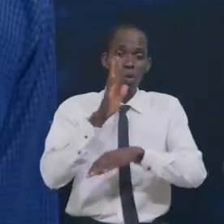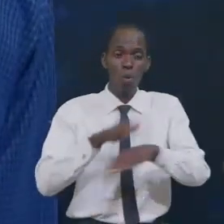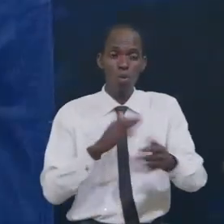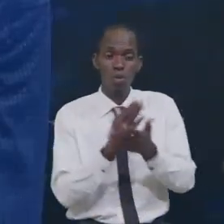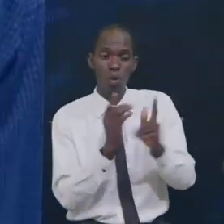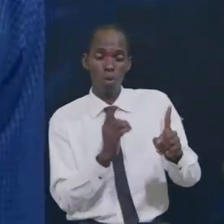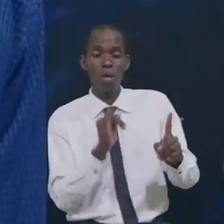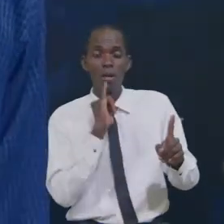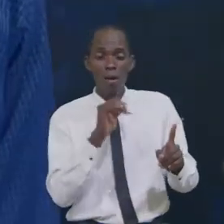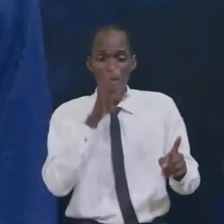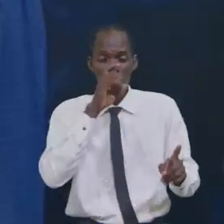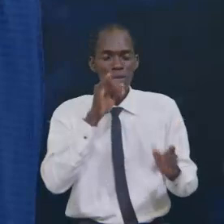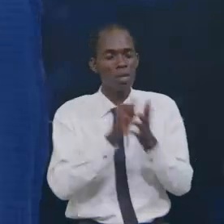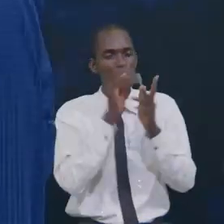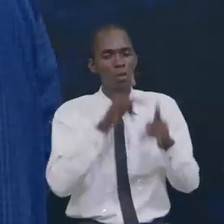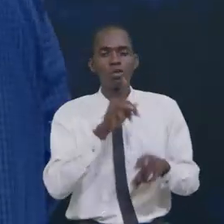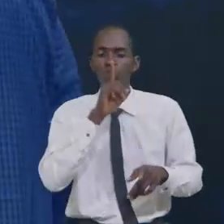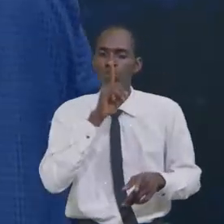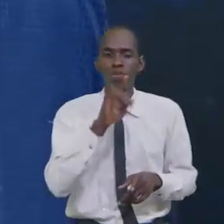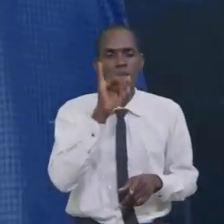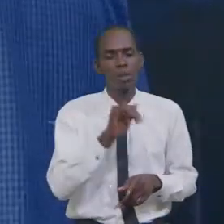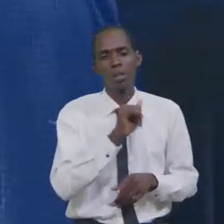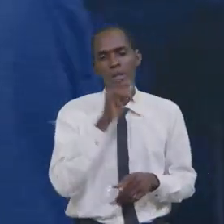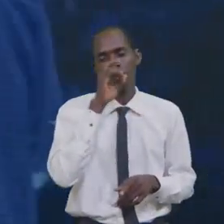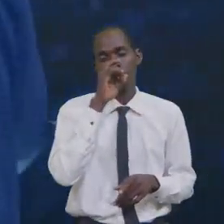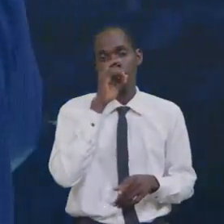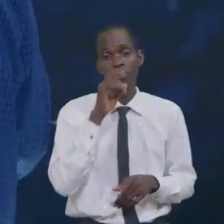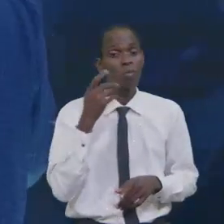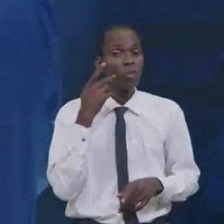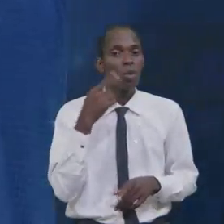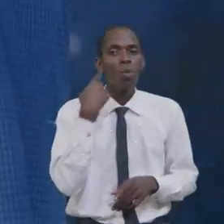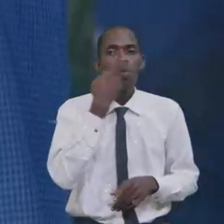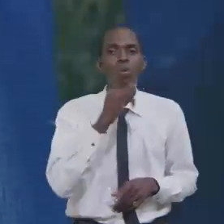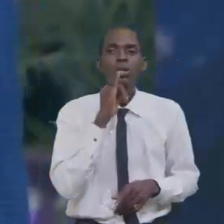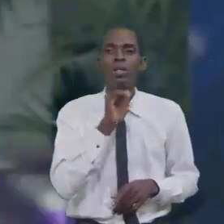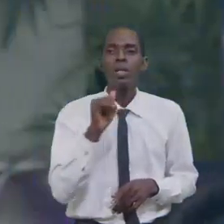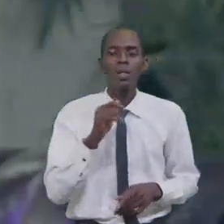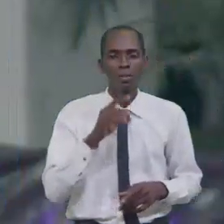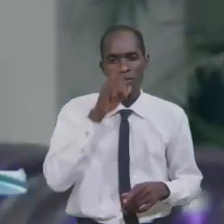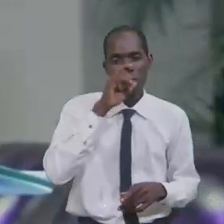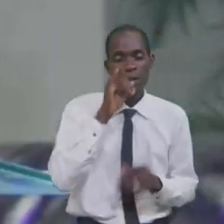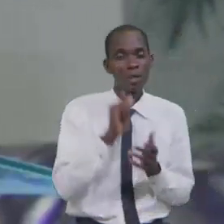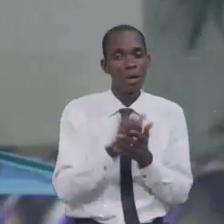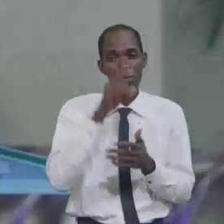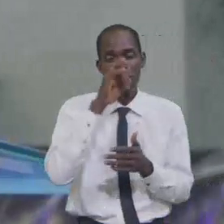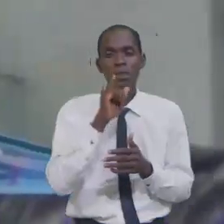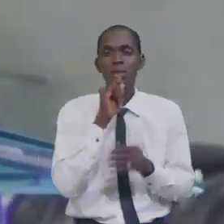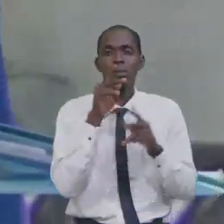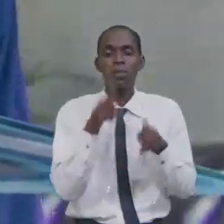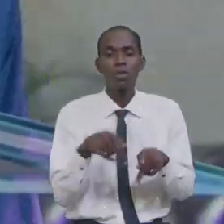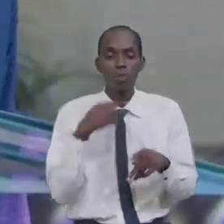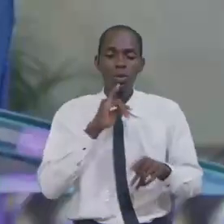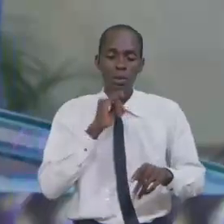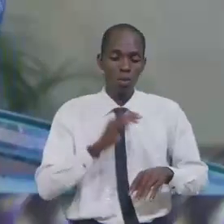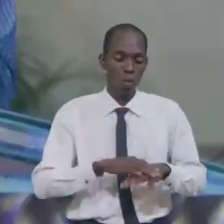real fool. Who is a fool? Somebody who is a lie. And he did not think about why God made